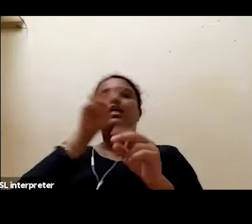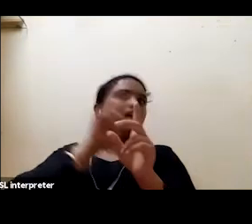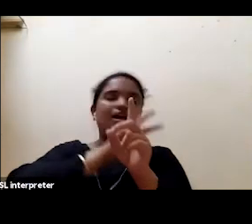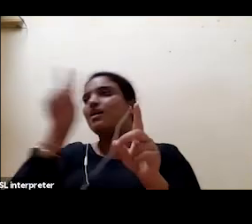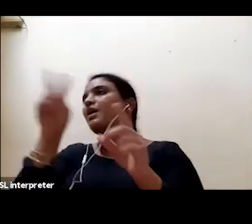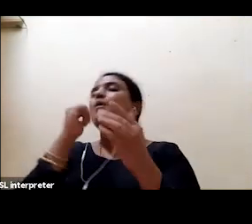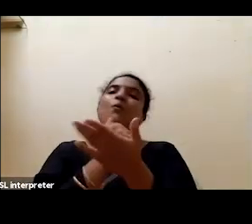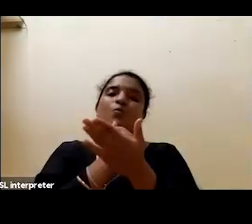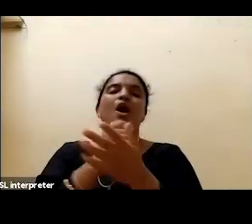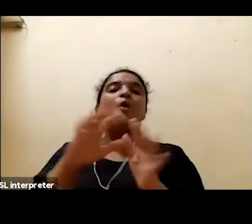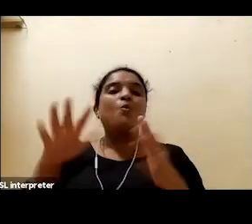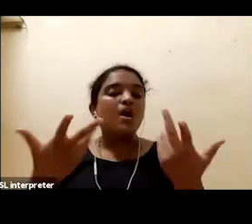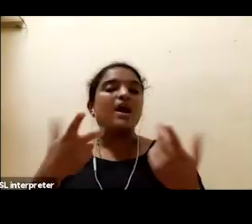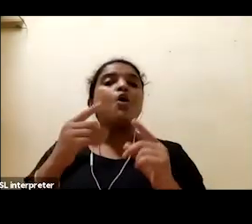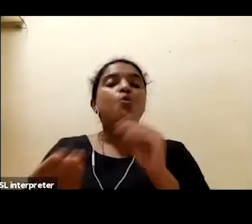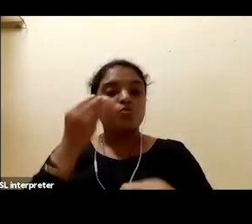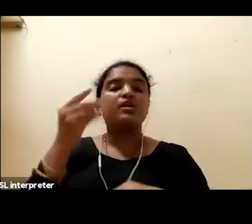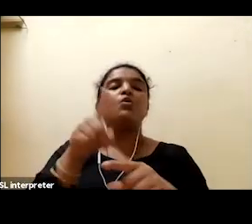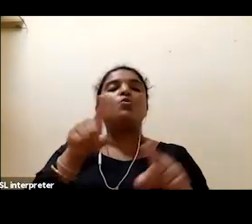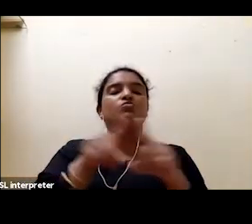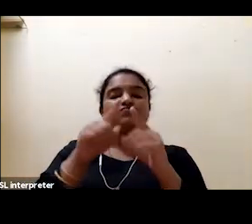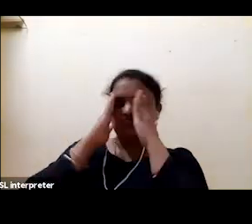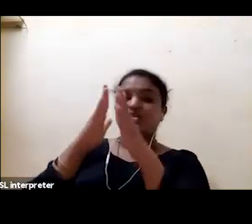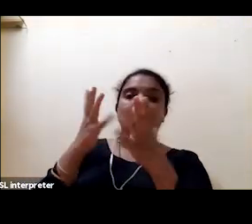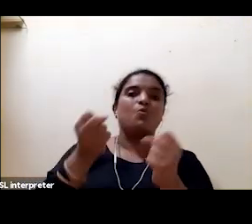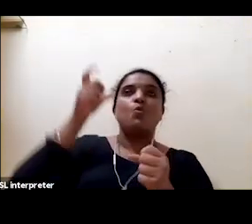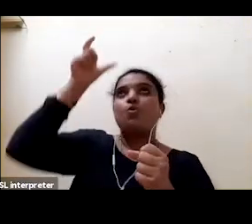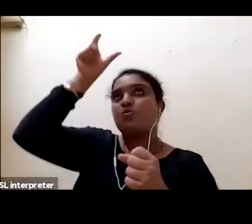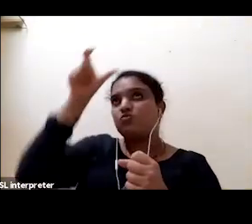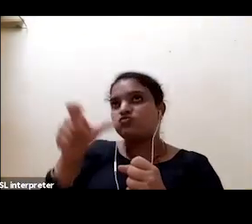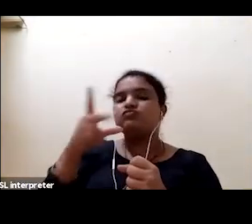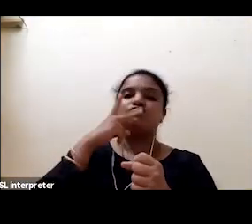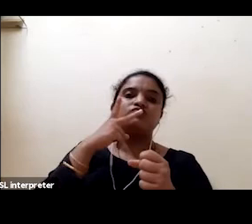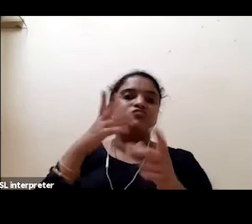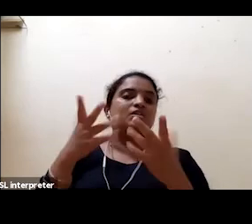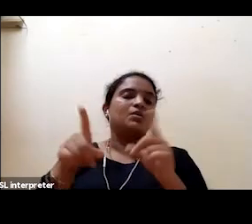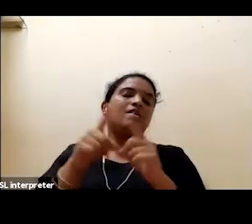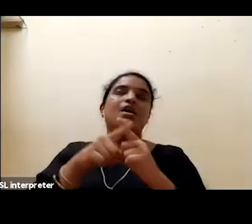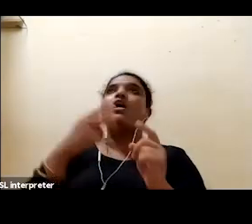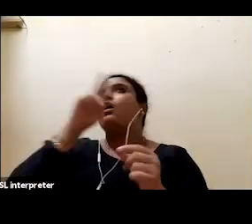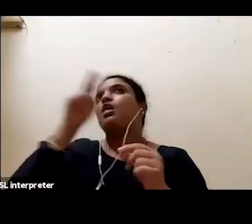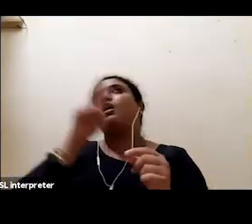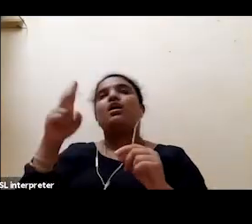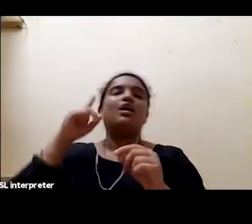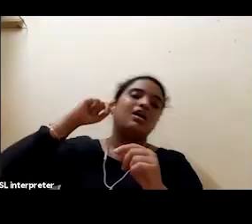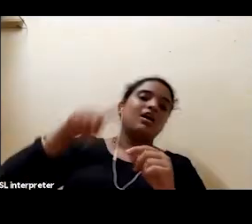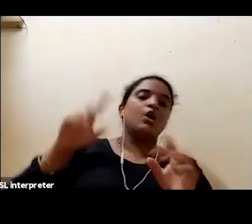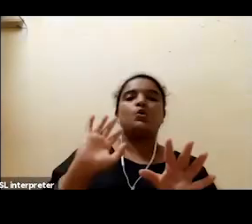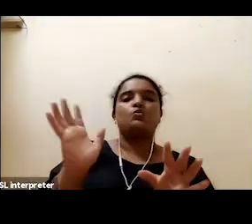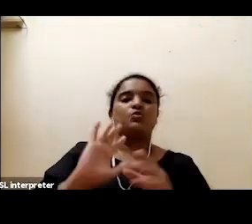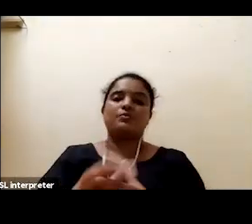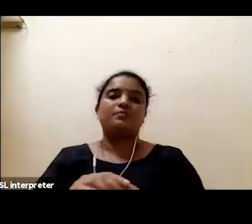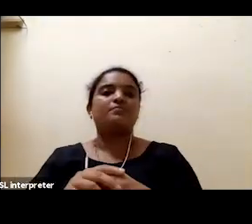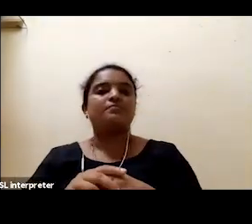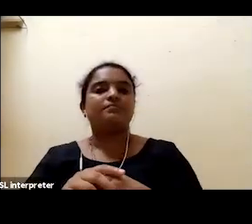900 words, you need to have him a little more committed than reading a 400 word post, which they can just maybe in 3, 4 scrolls of the phone, that'll be